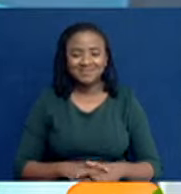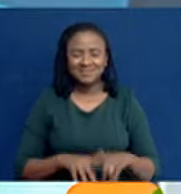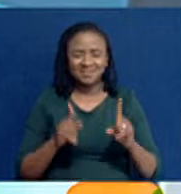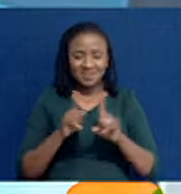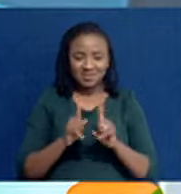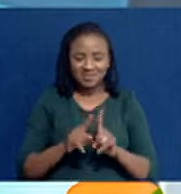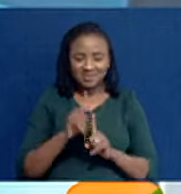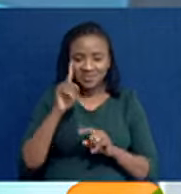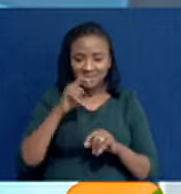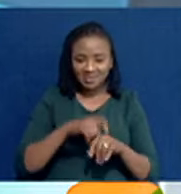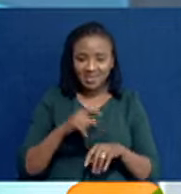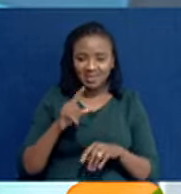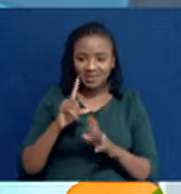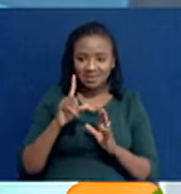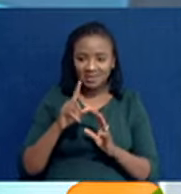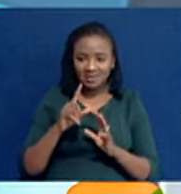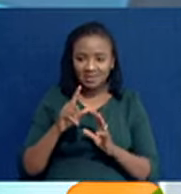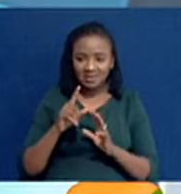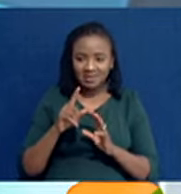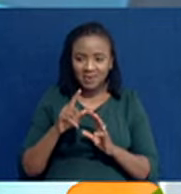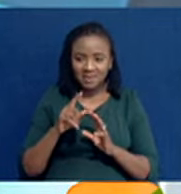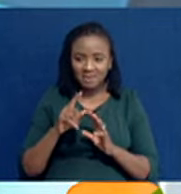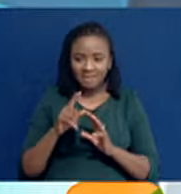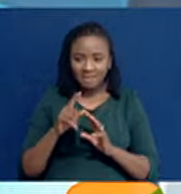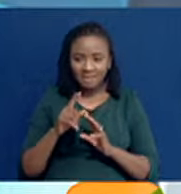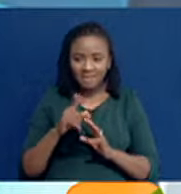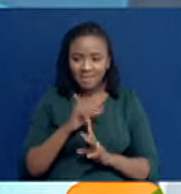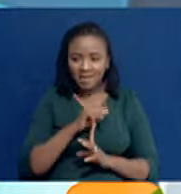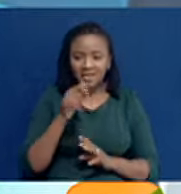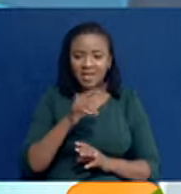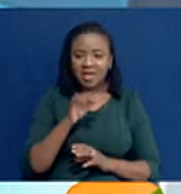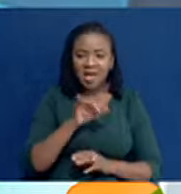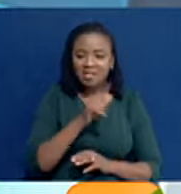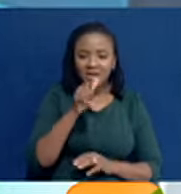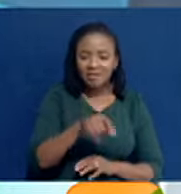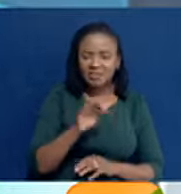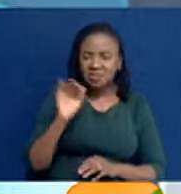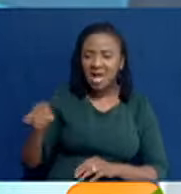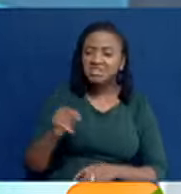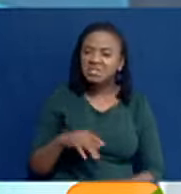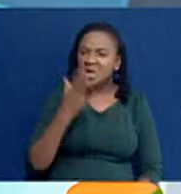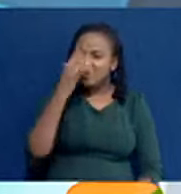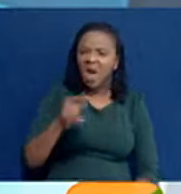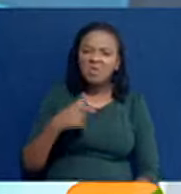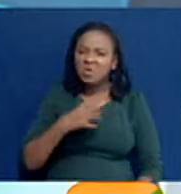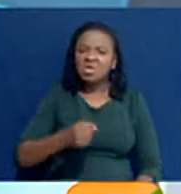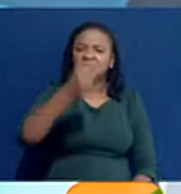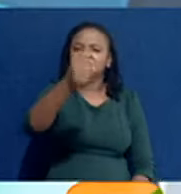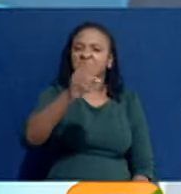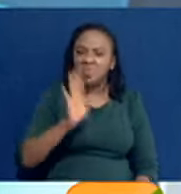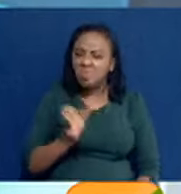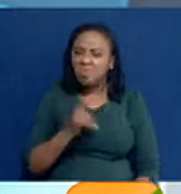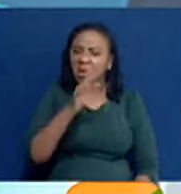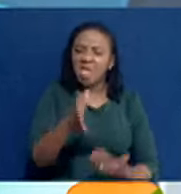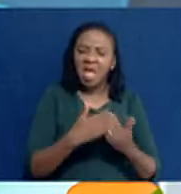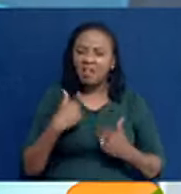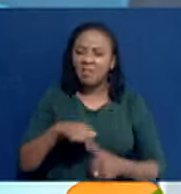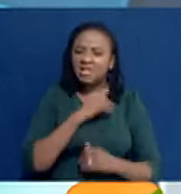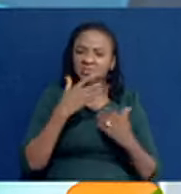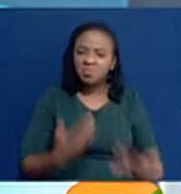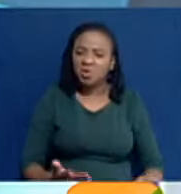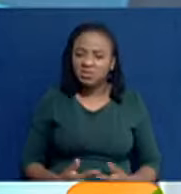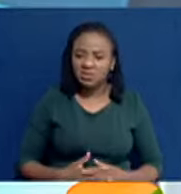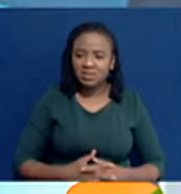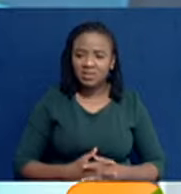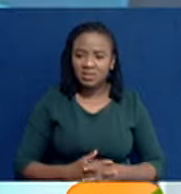said to him, why should we elect a woman? What can she do for us? You see, the battle women